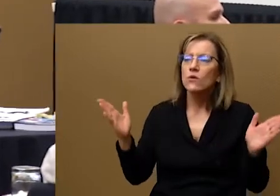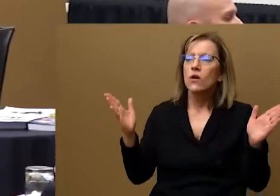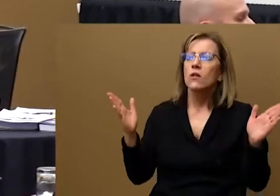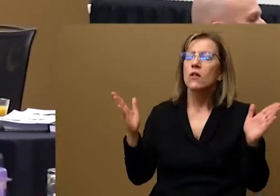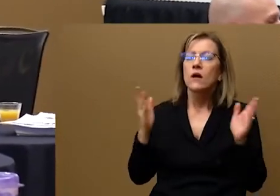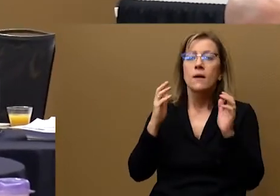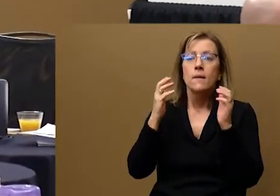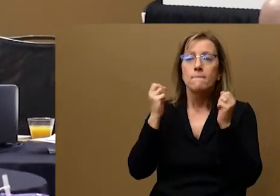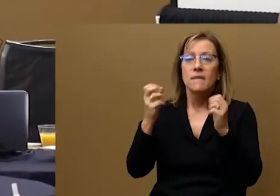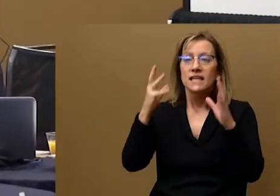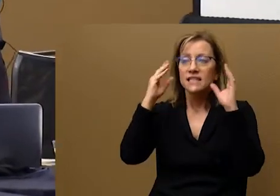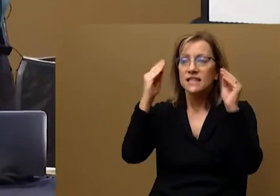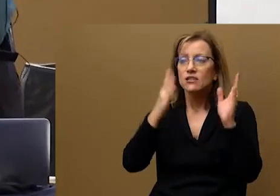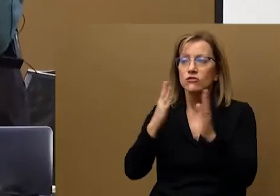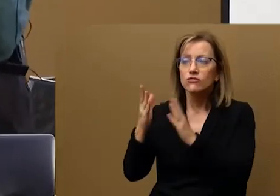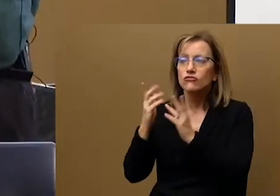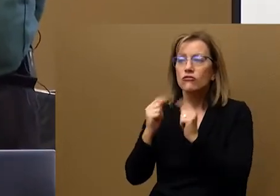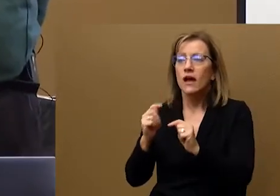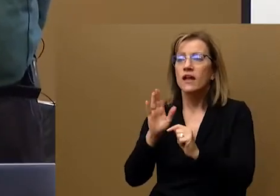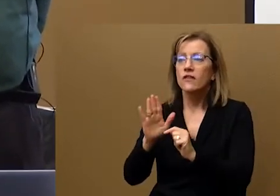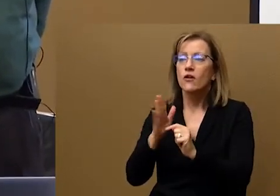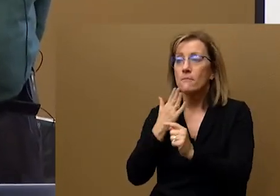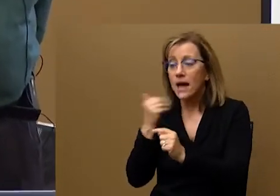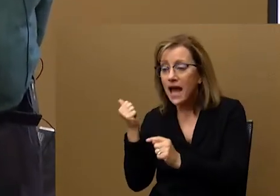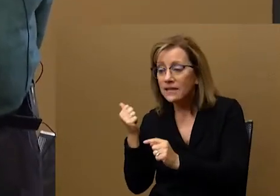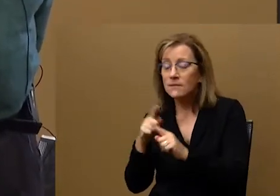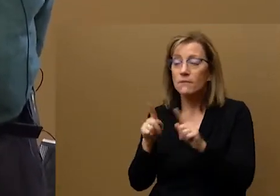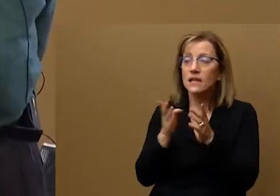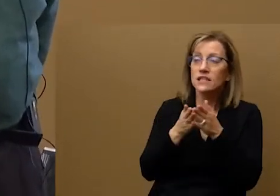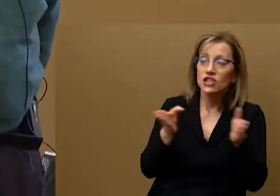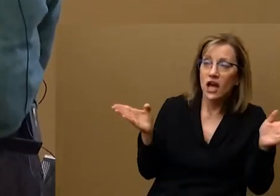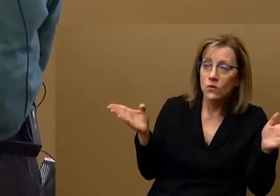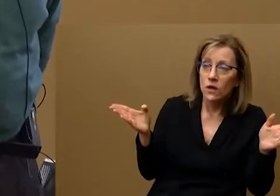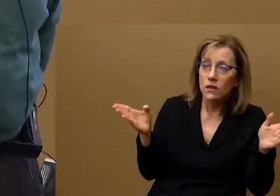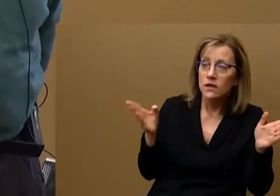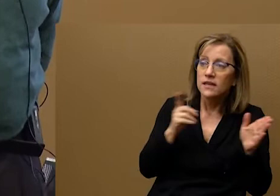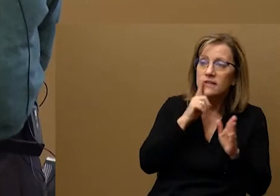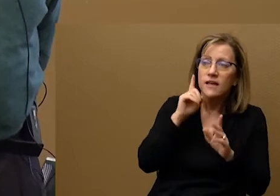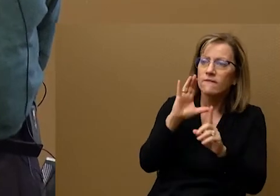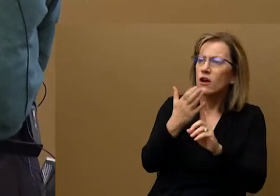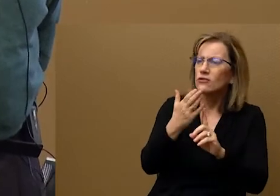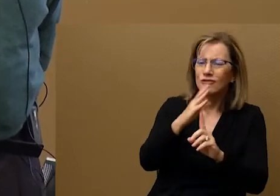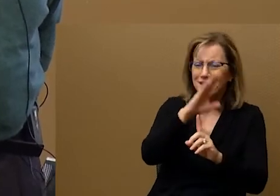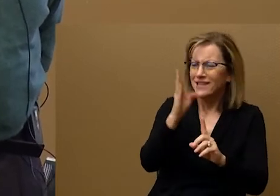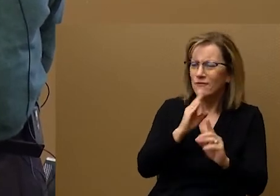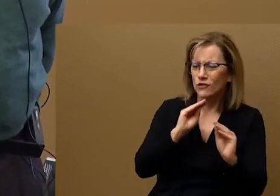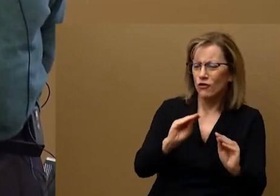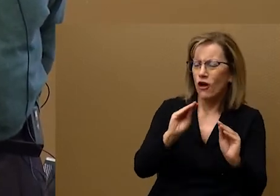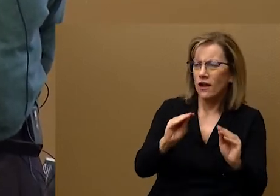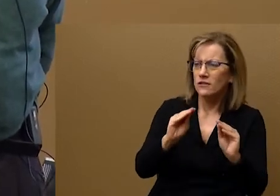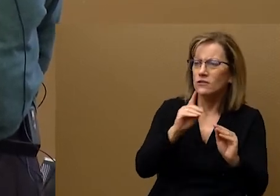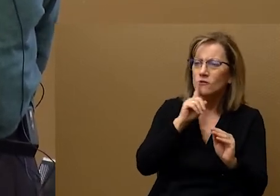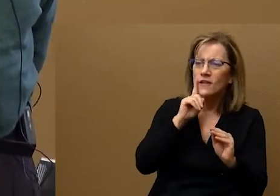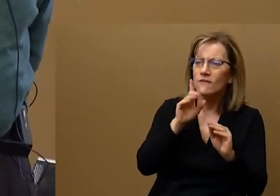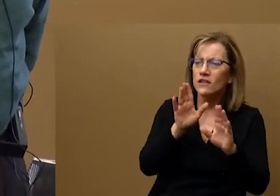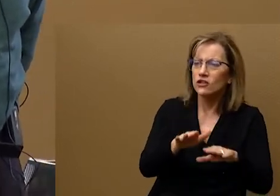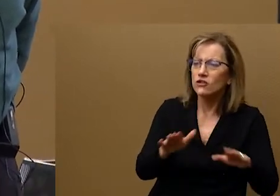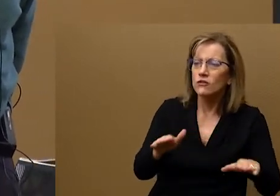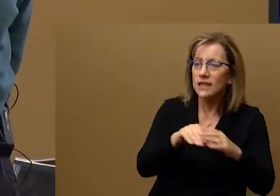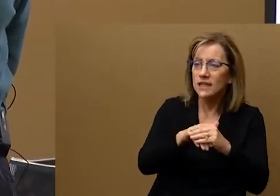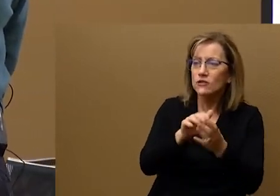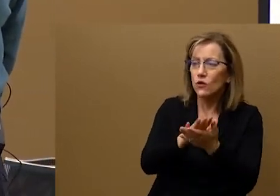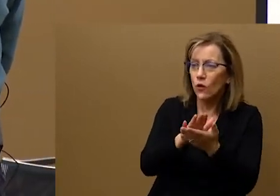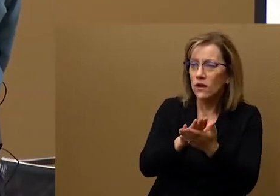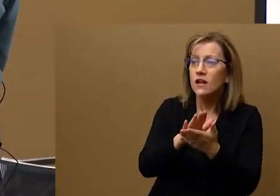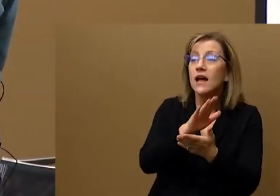I feel that in general, I realize many teachers try their best, but in general, deaf culture is never taught to